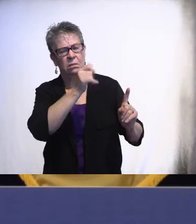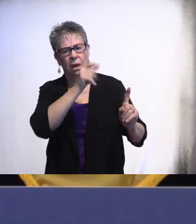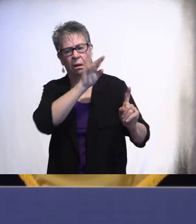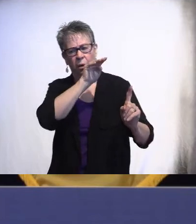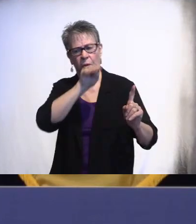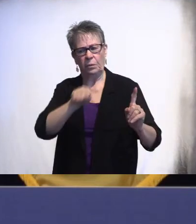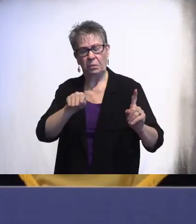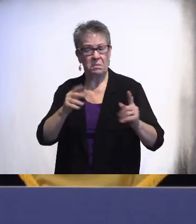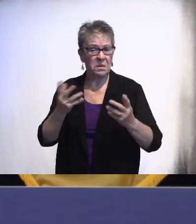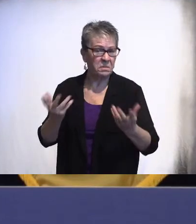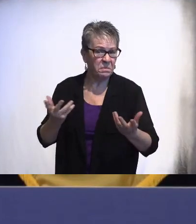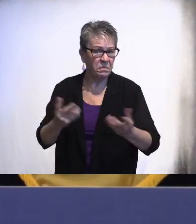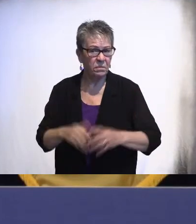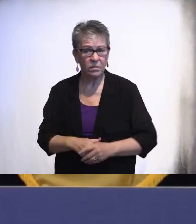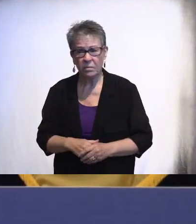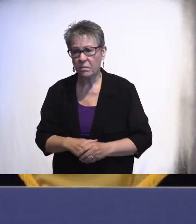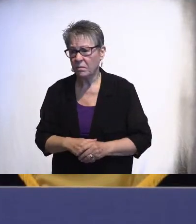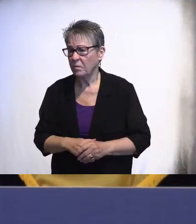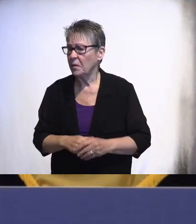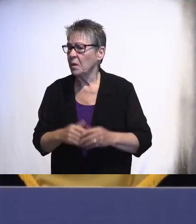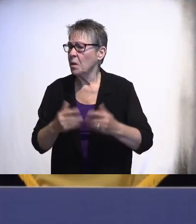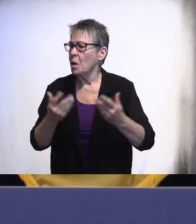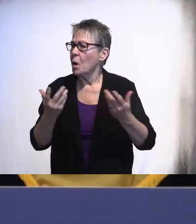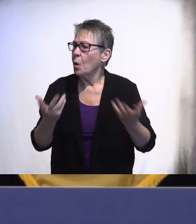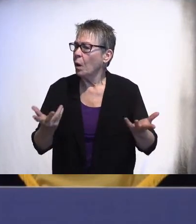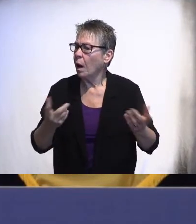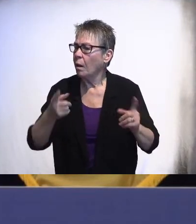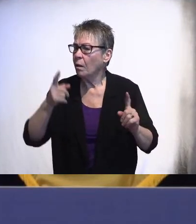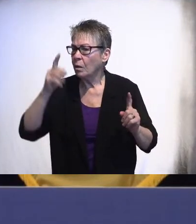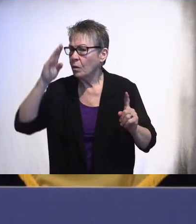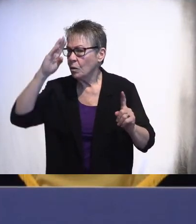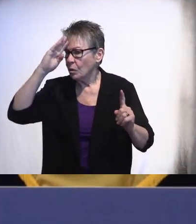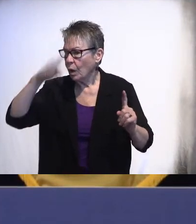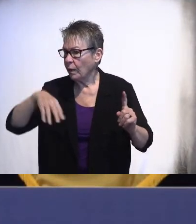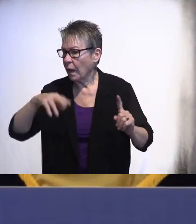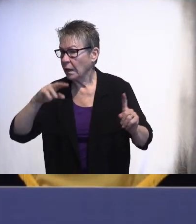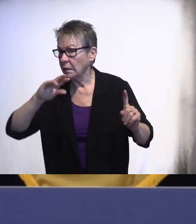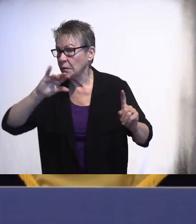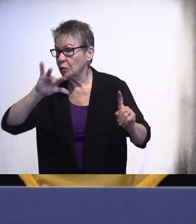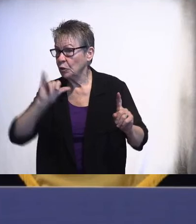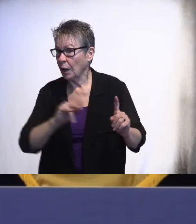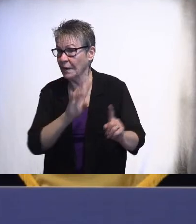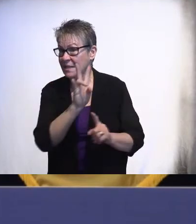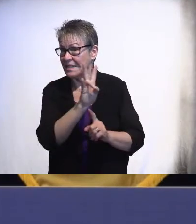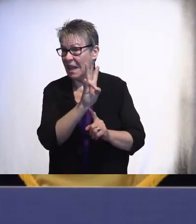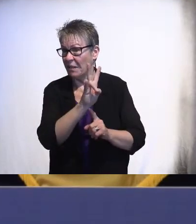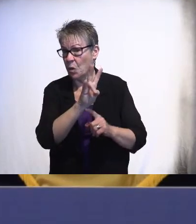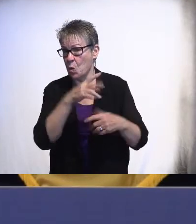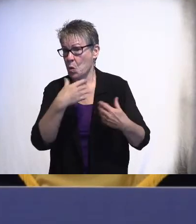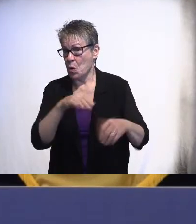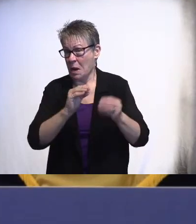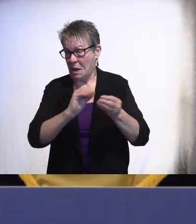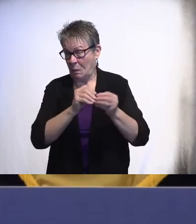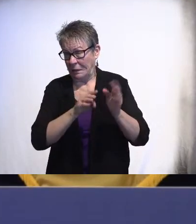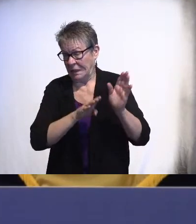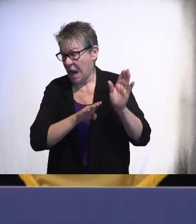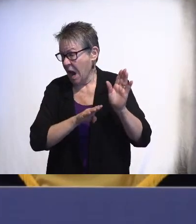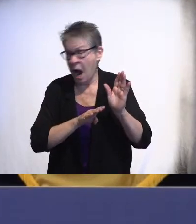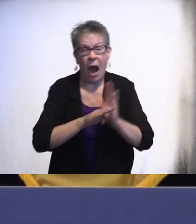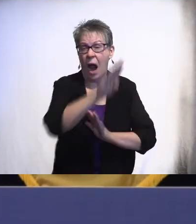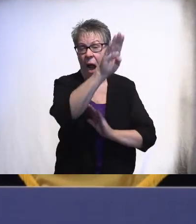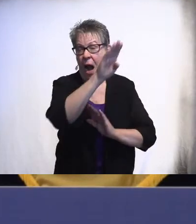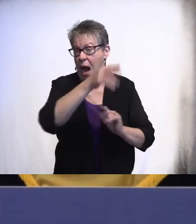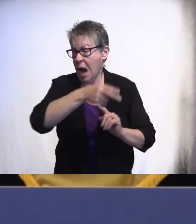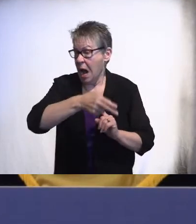I mean, the numbers are dramatically different in both as it relates to schools, cases,